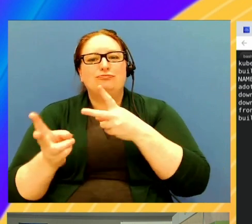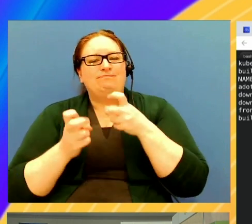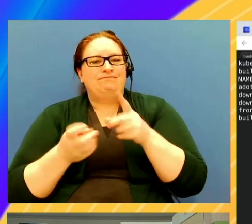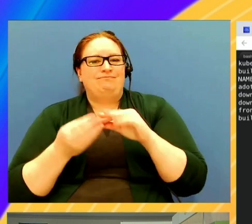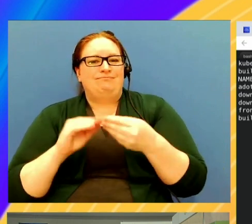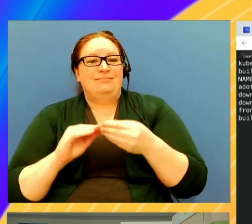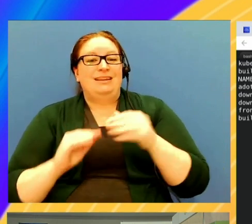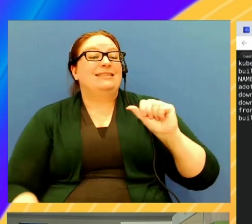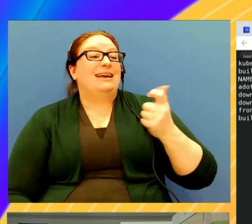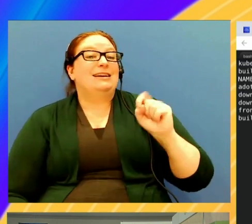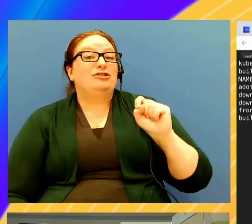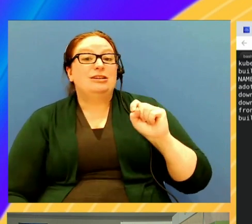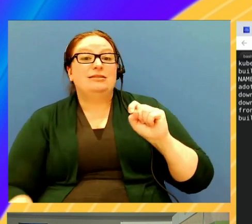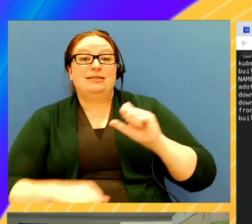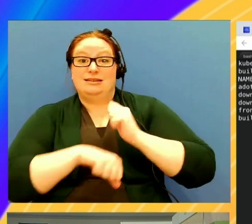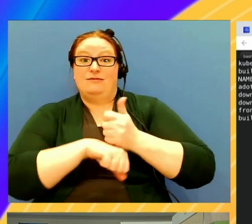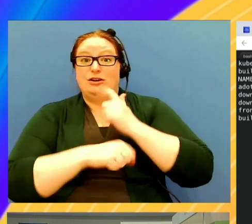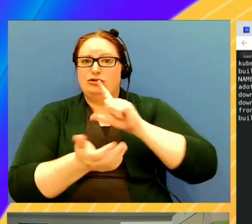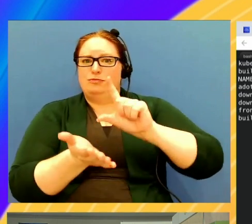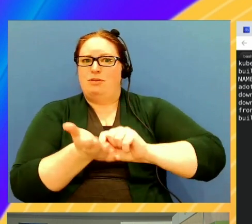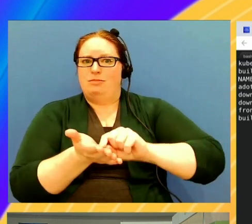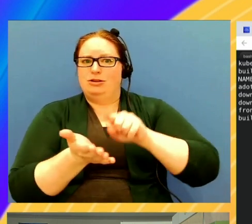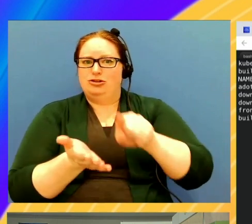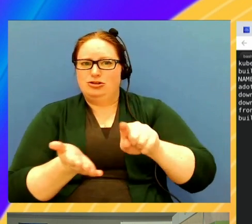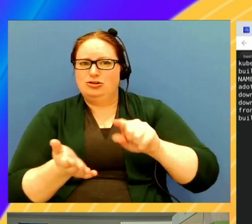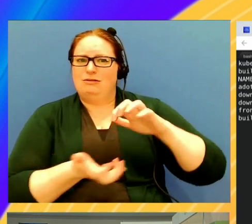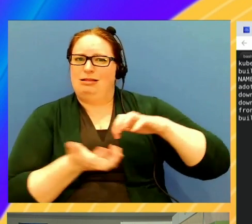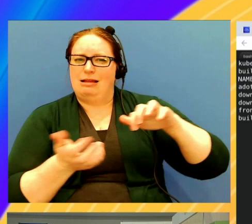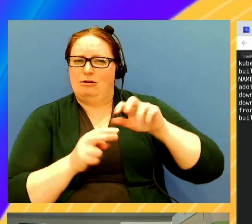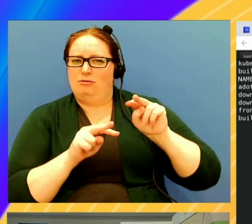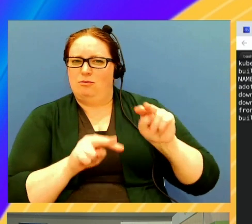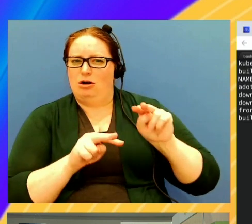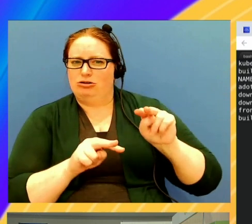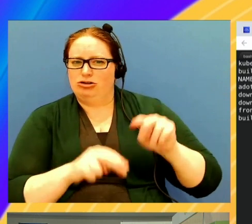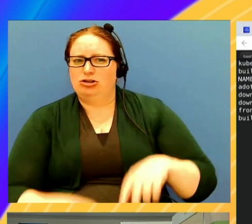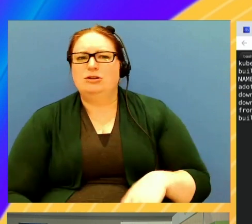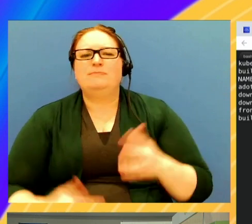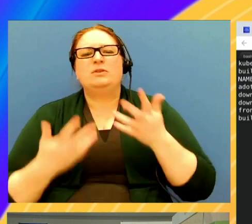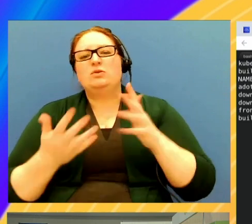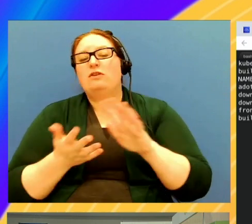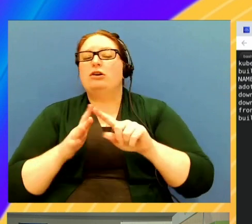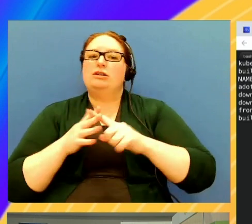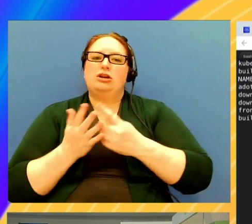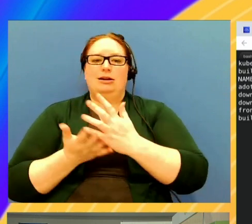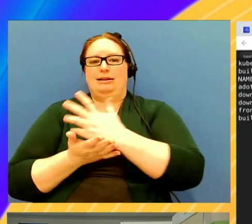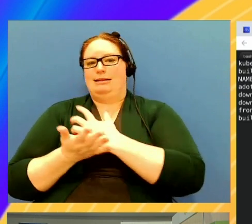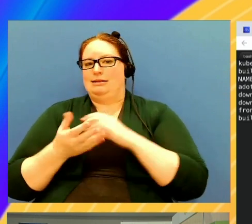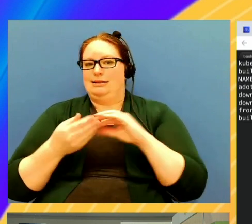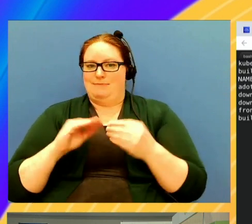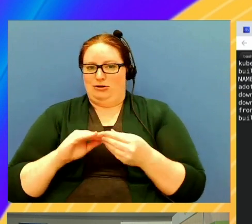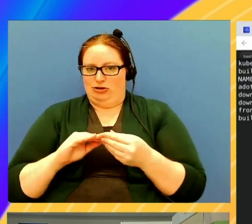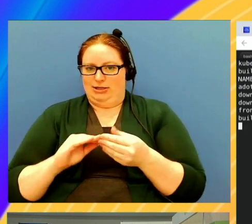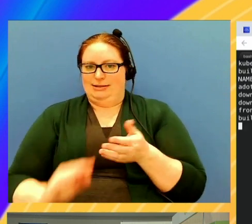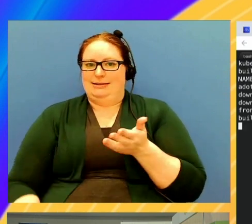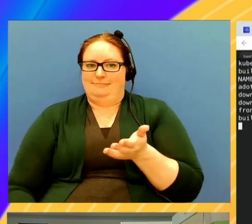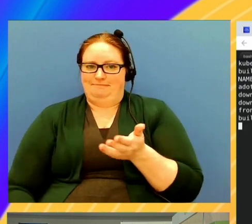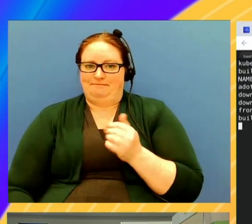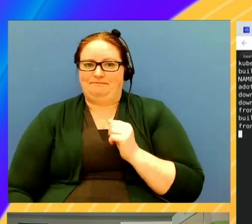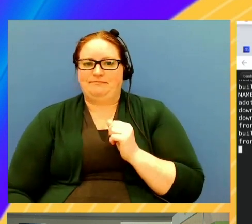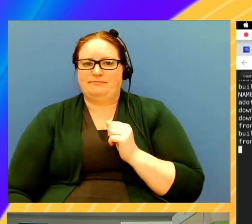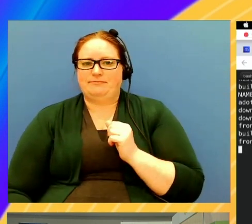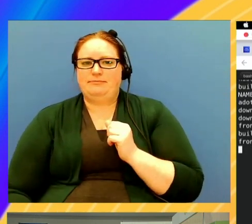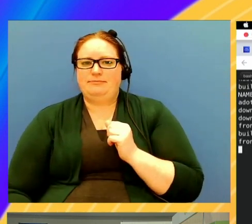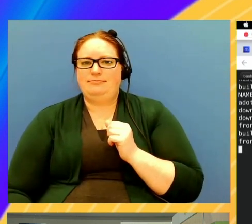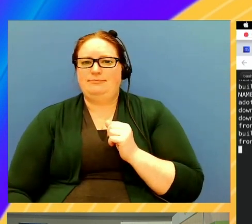is configured in a way to publish these metrics to Cloudwatch. So we've already started collecting the metrics, and let me give it some